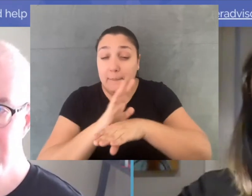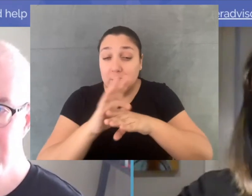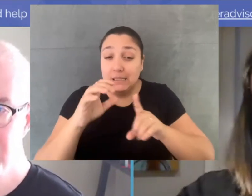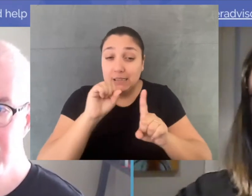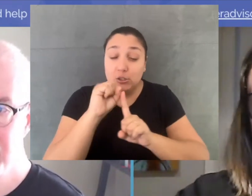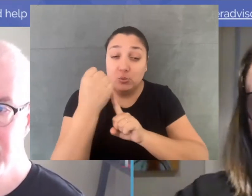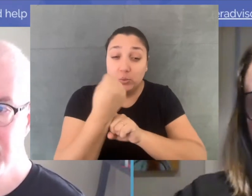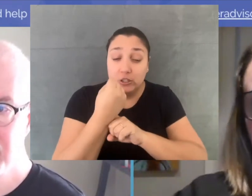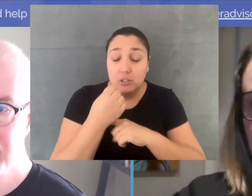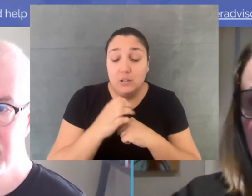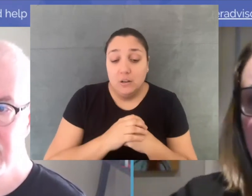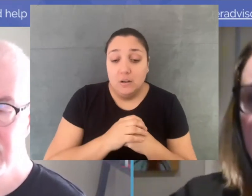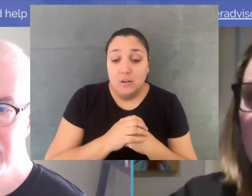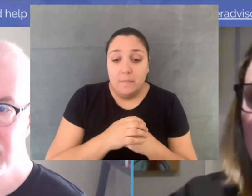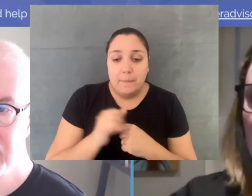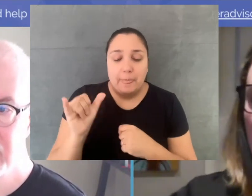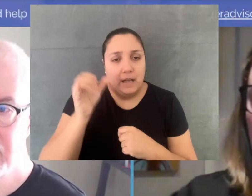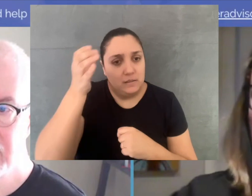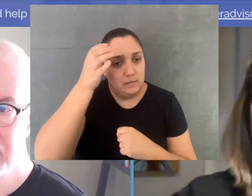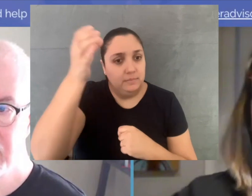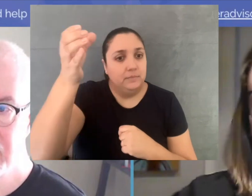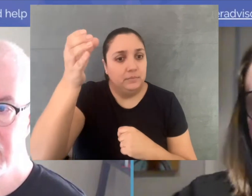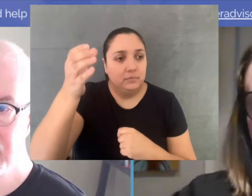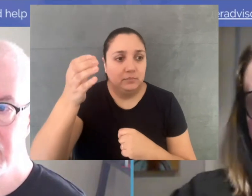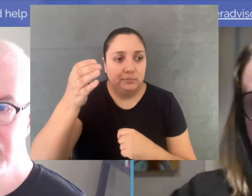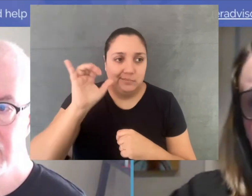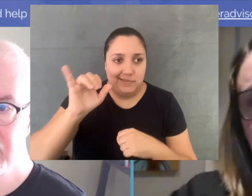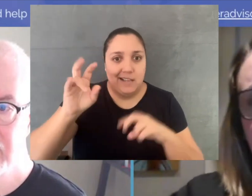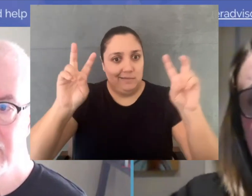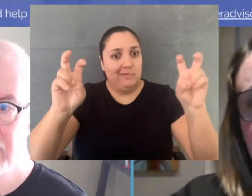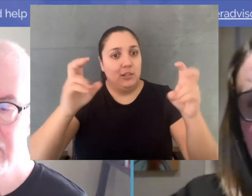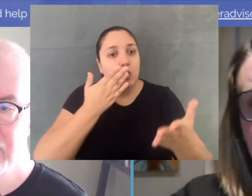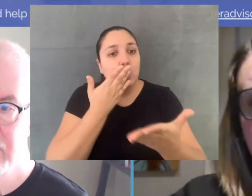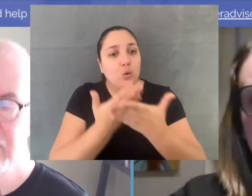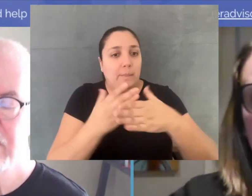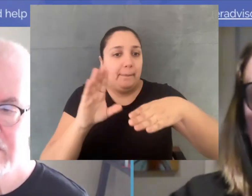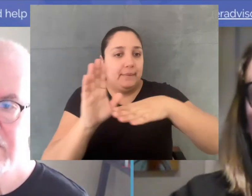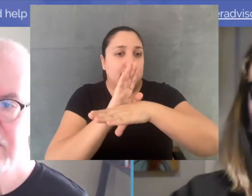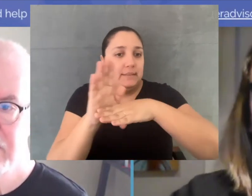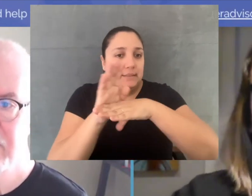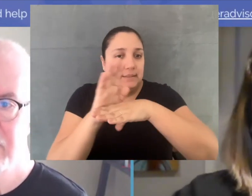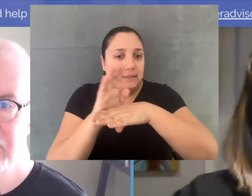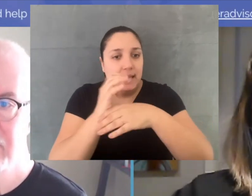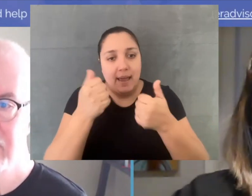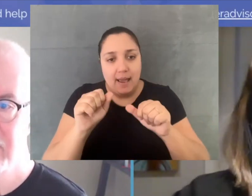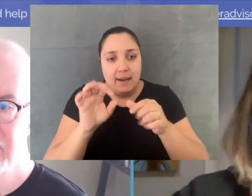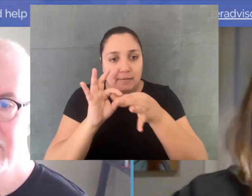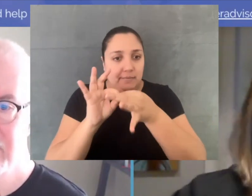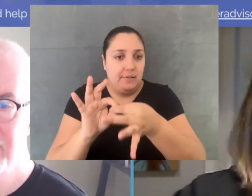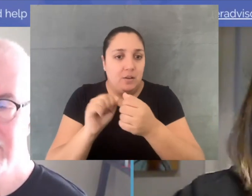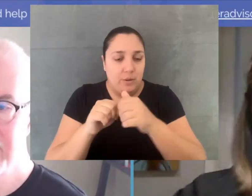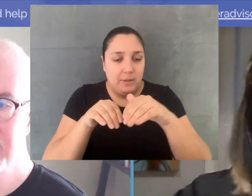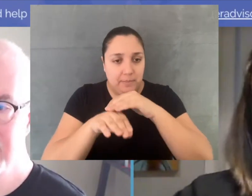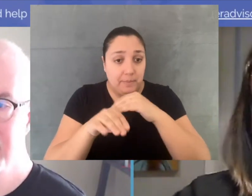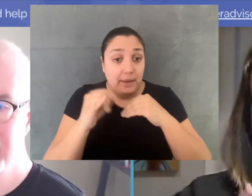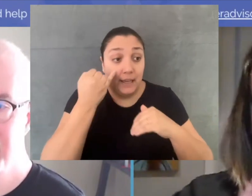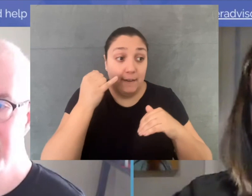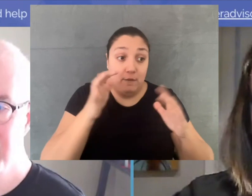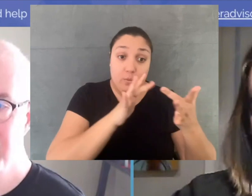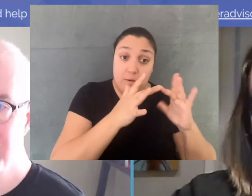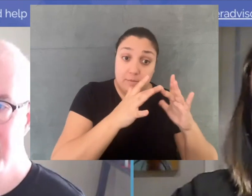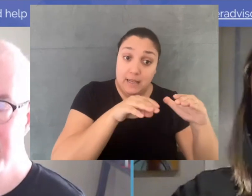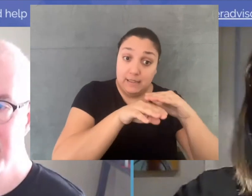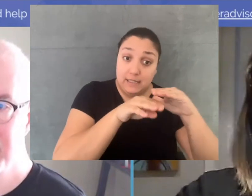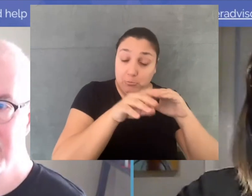in a business setting, I think there's also the concept of it being good business. Anything to do with accessibility, whether it's